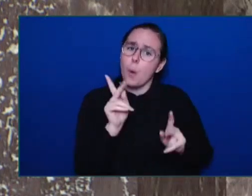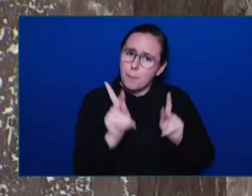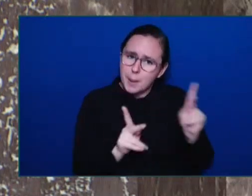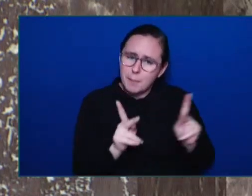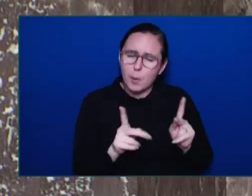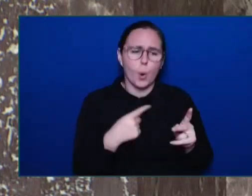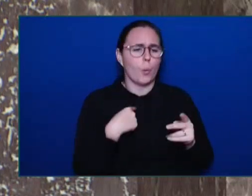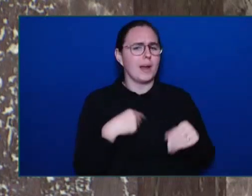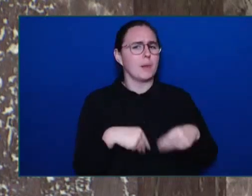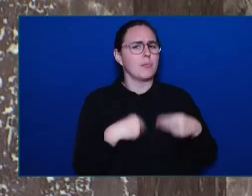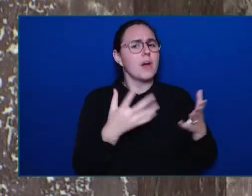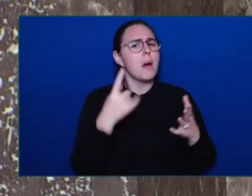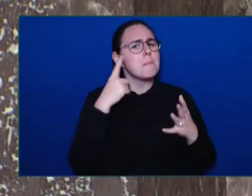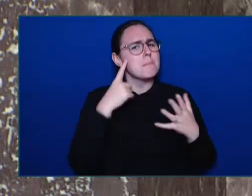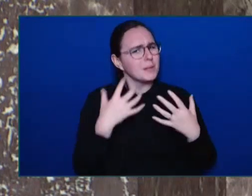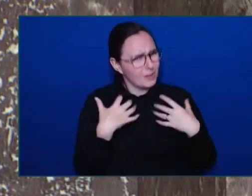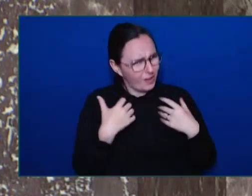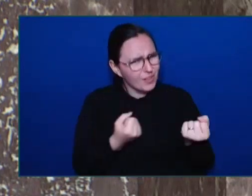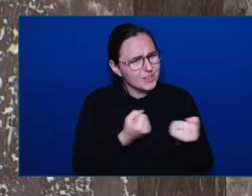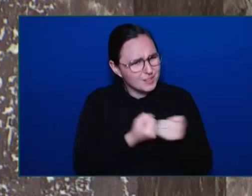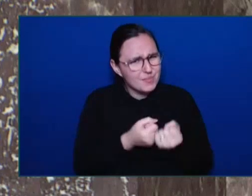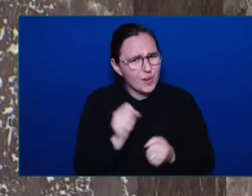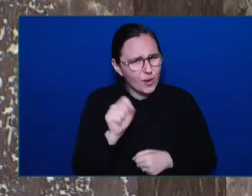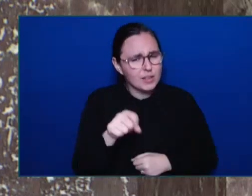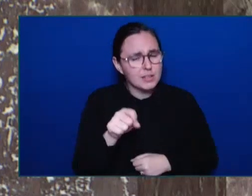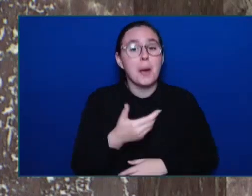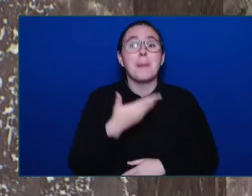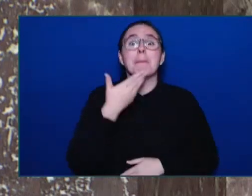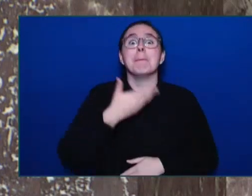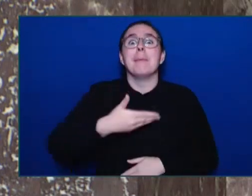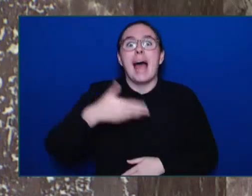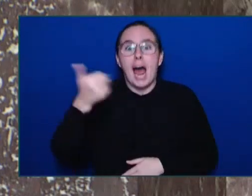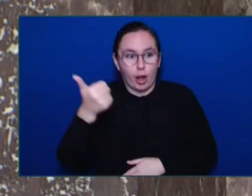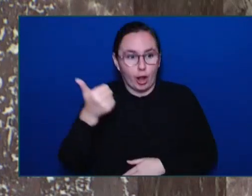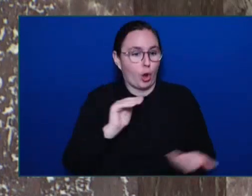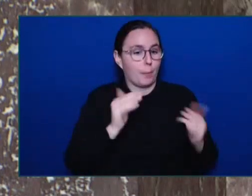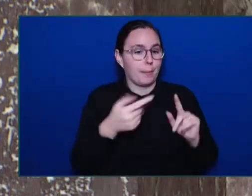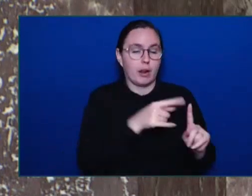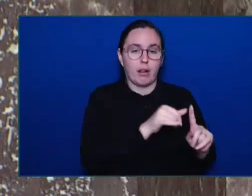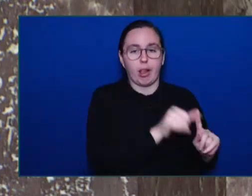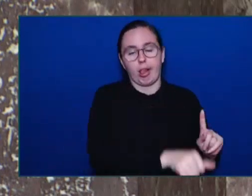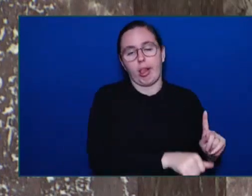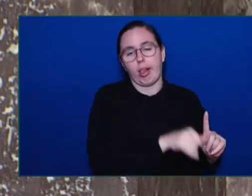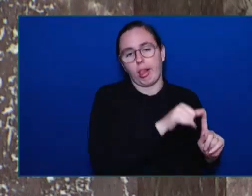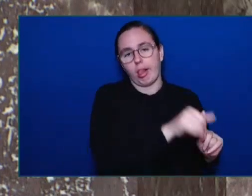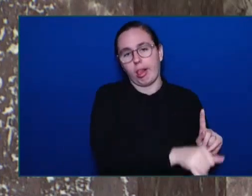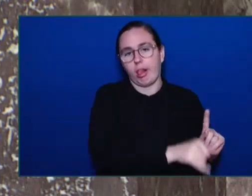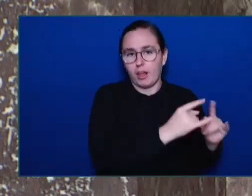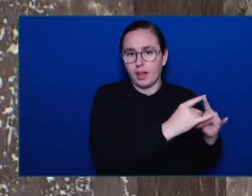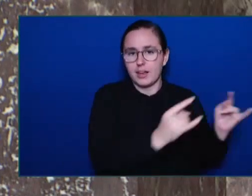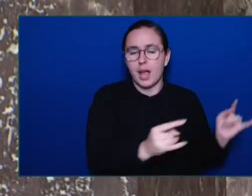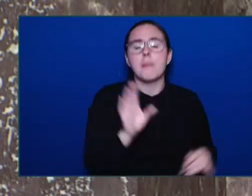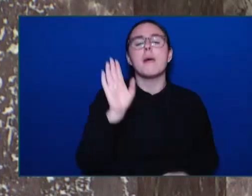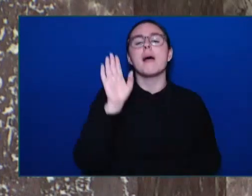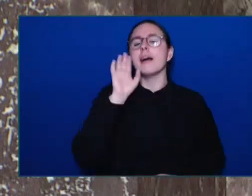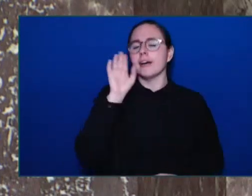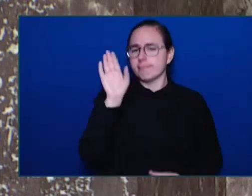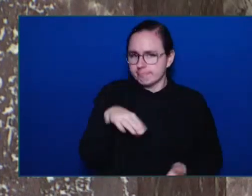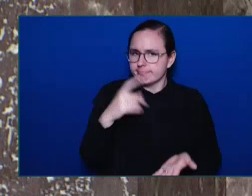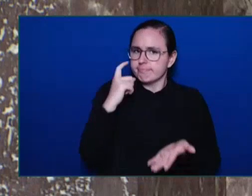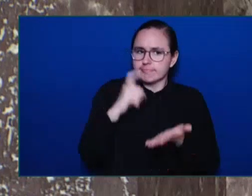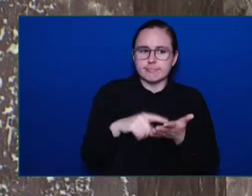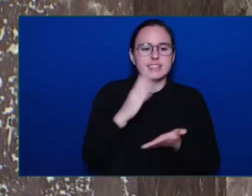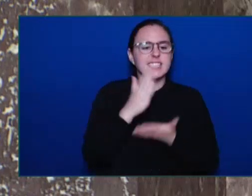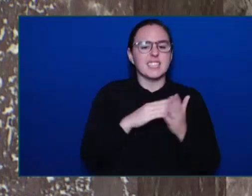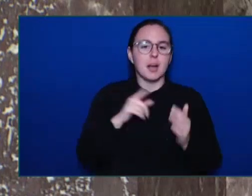thing. There are people who prey on the most vulnerable. Yes, that exists. That happens in every community across the province, across